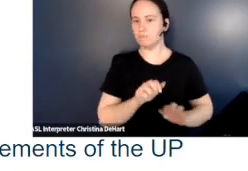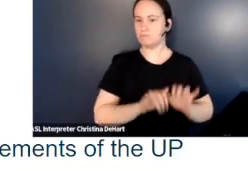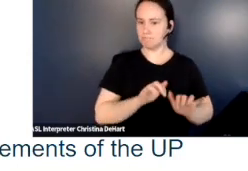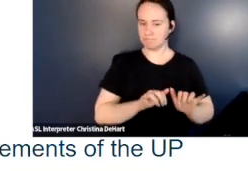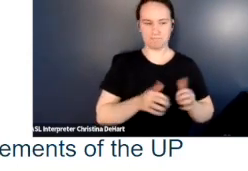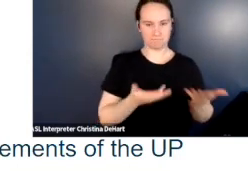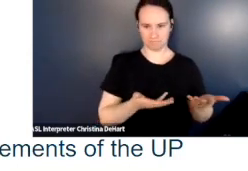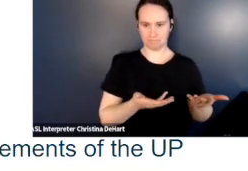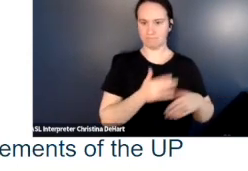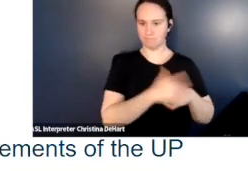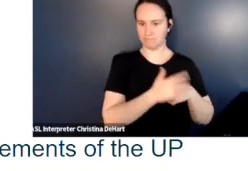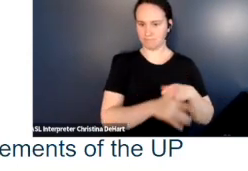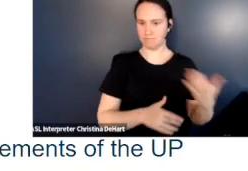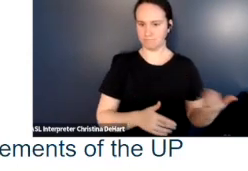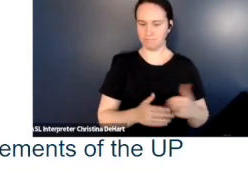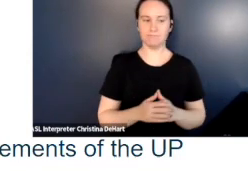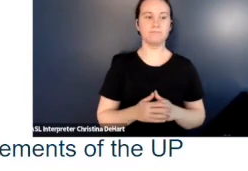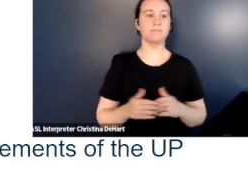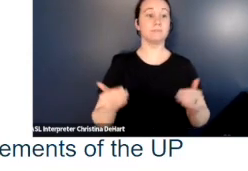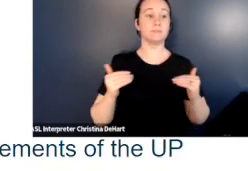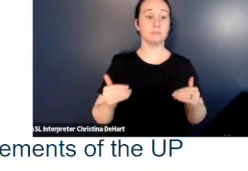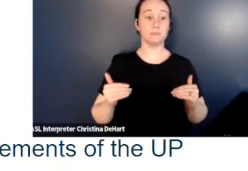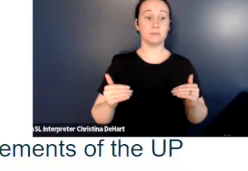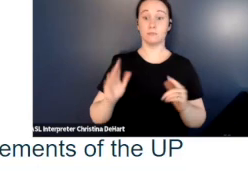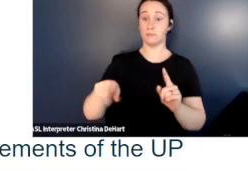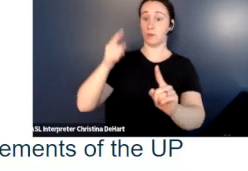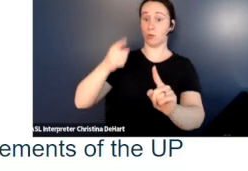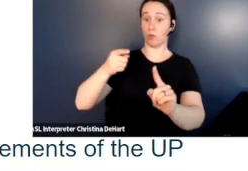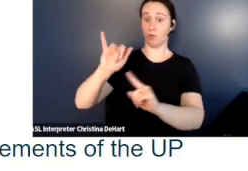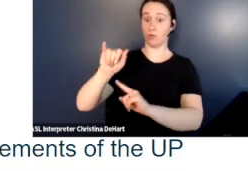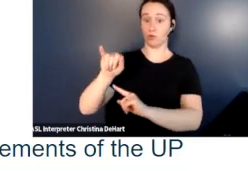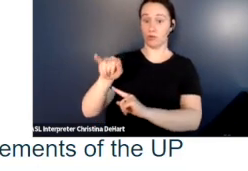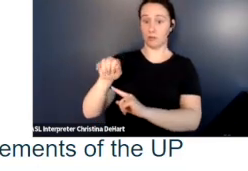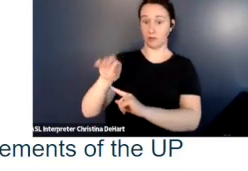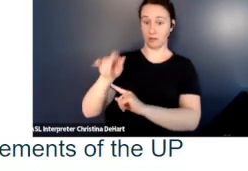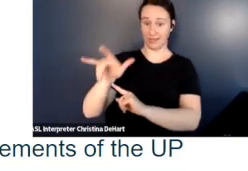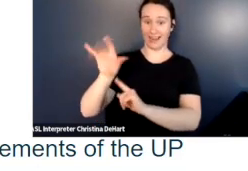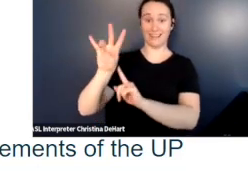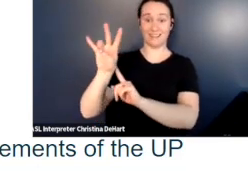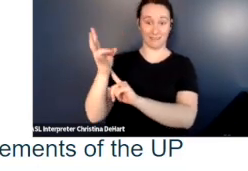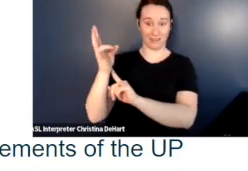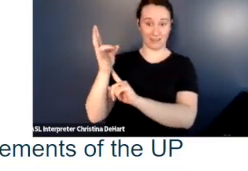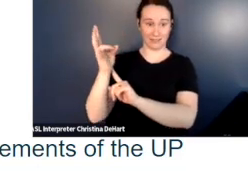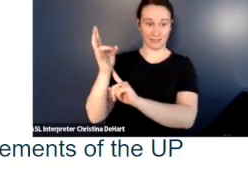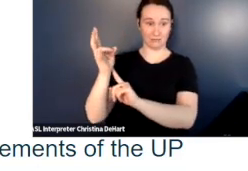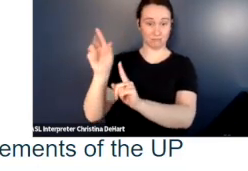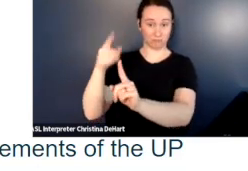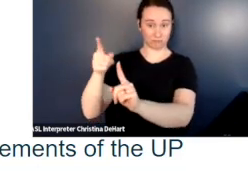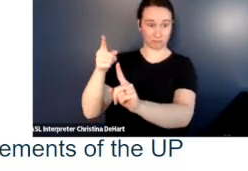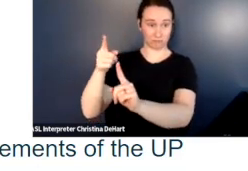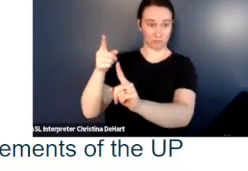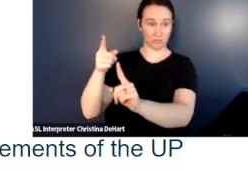For release 3, we have a target date of July 7th, really focusing